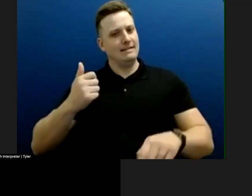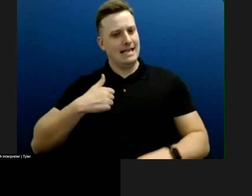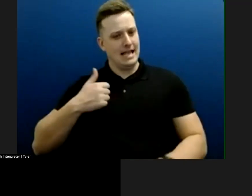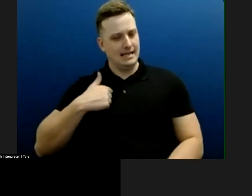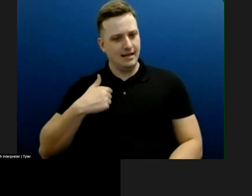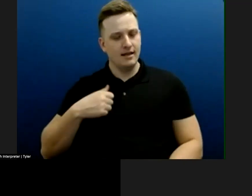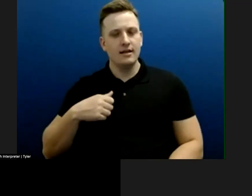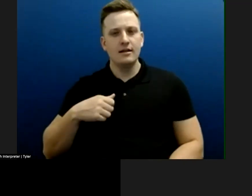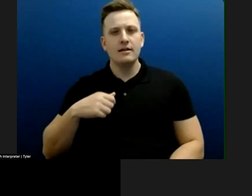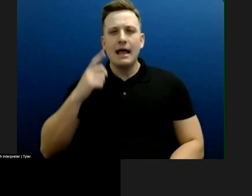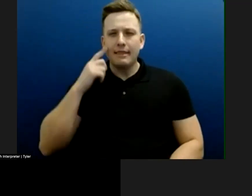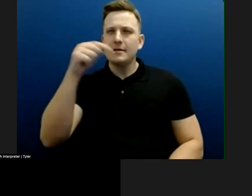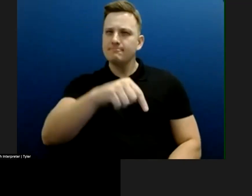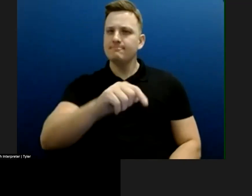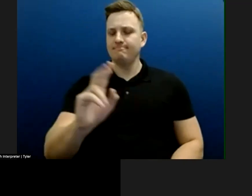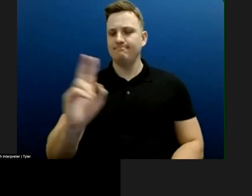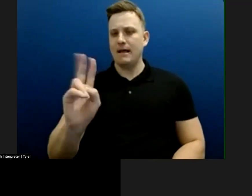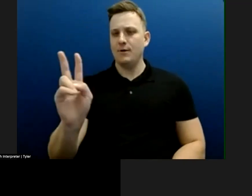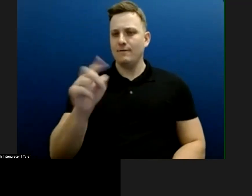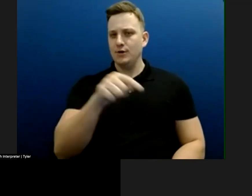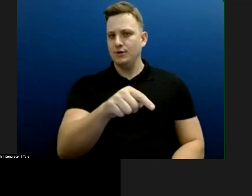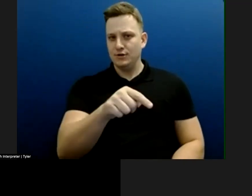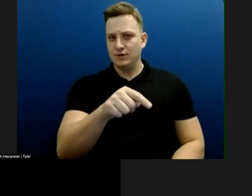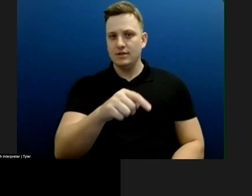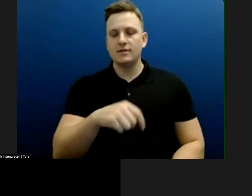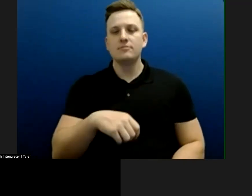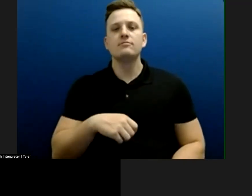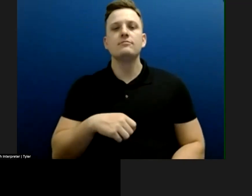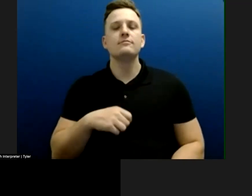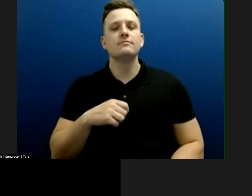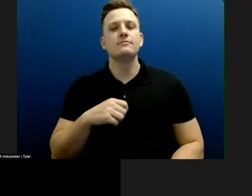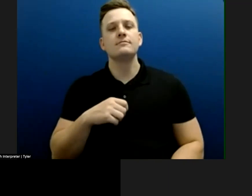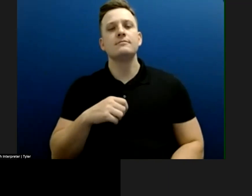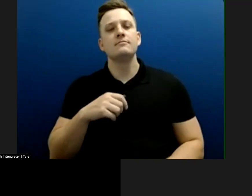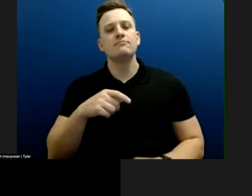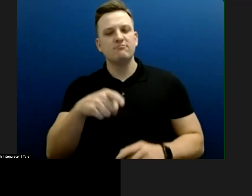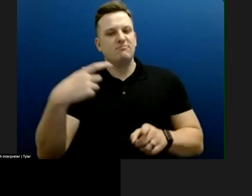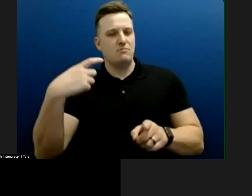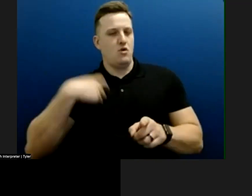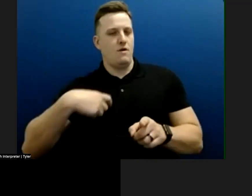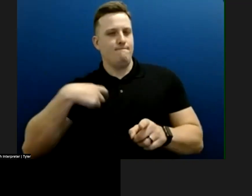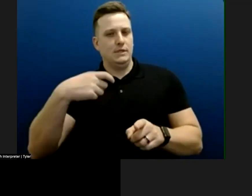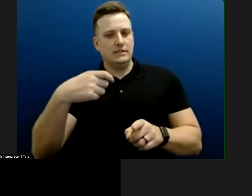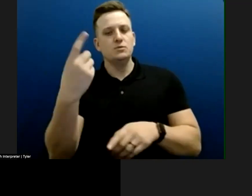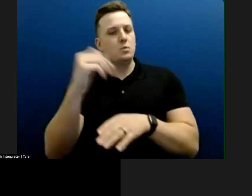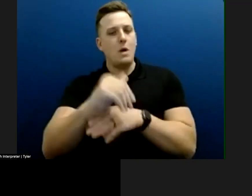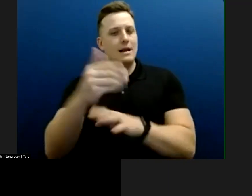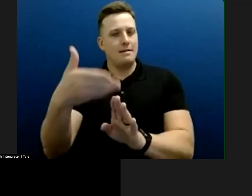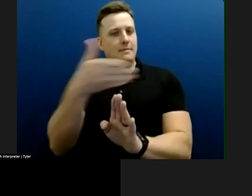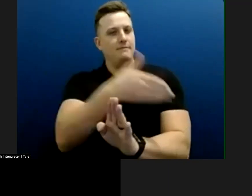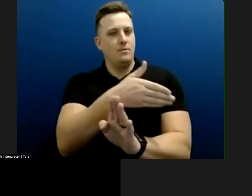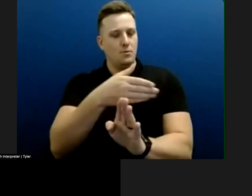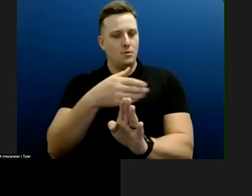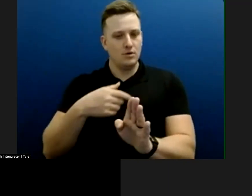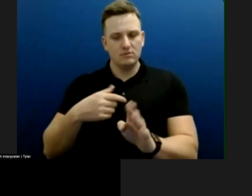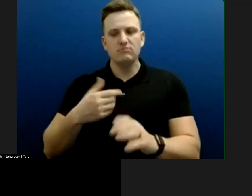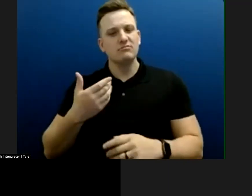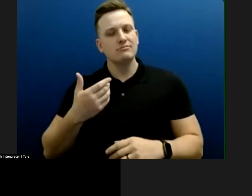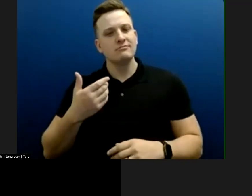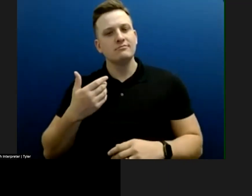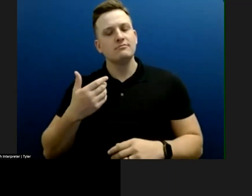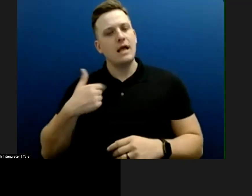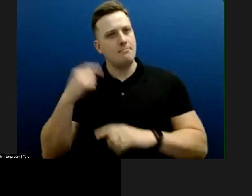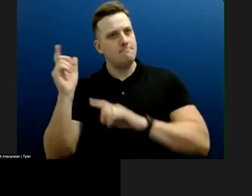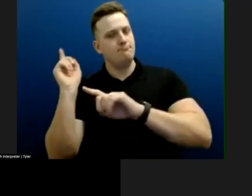to Vancouver, and the night before the conference or the presentation that I was